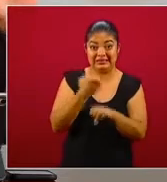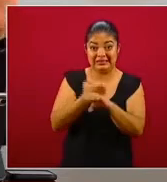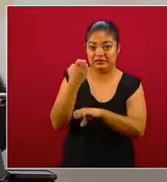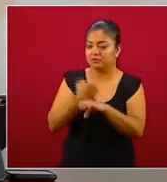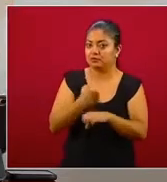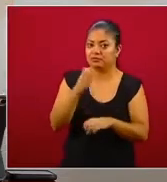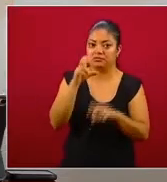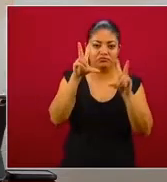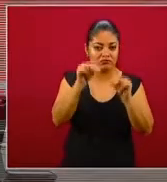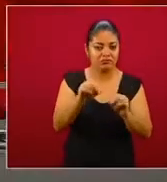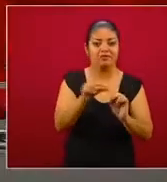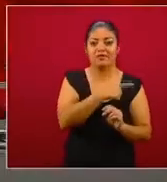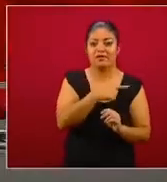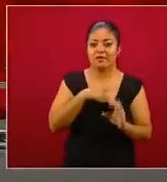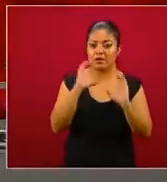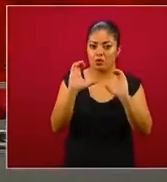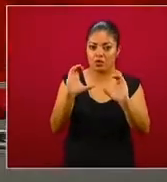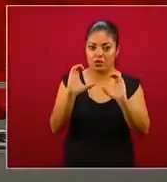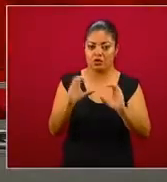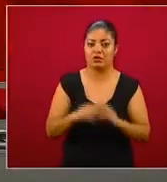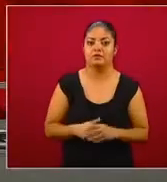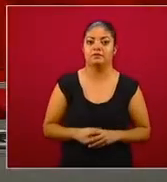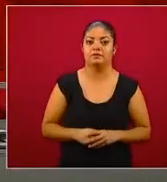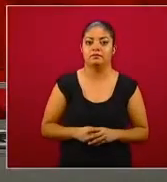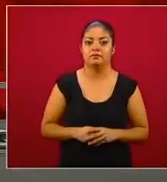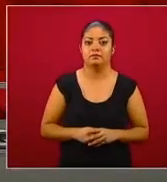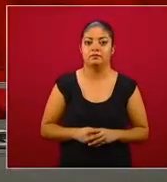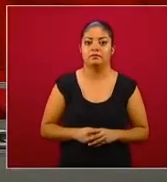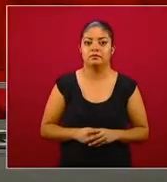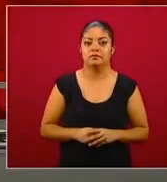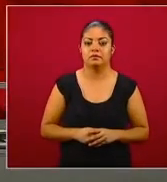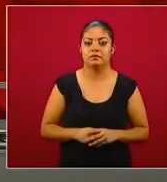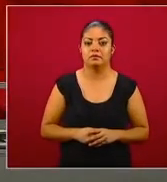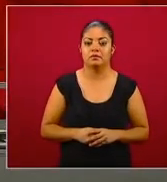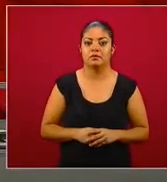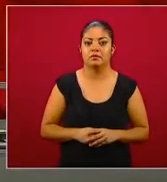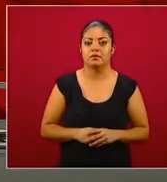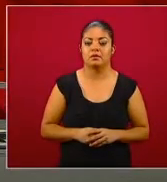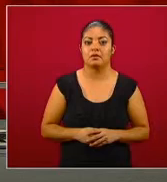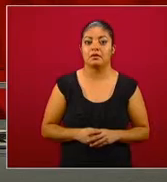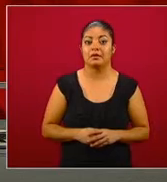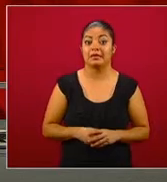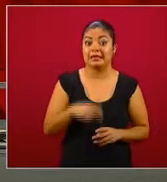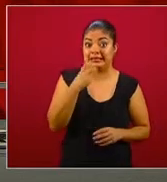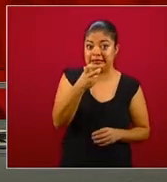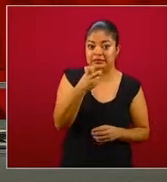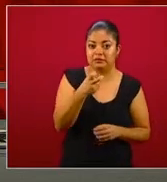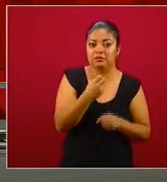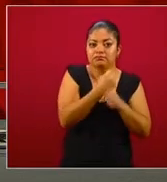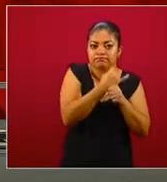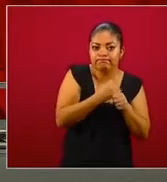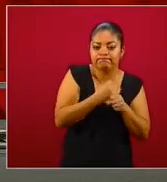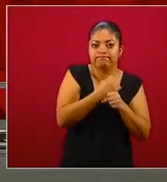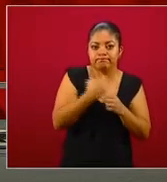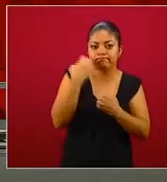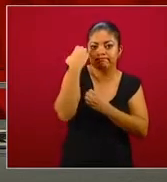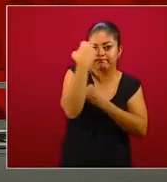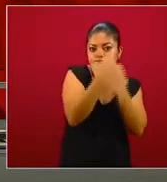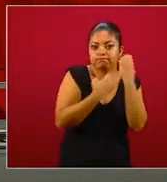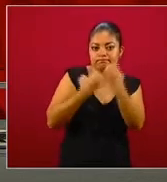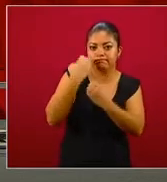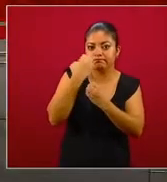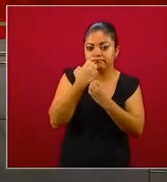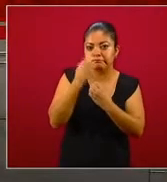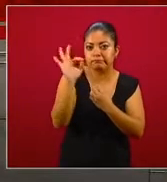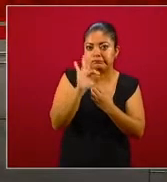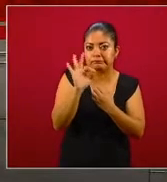with this, I will wrap up my reply. The rules of the stoplight mean that we're going to